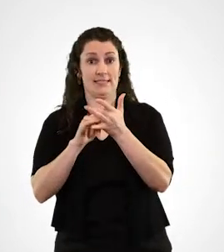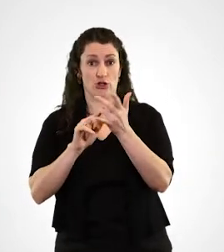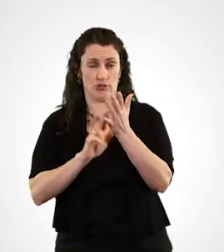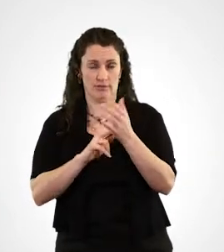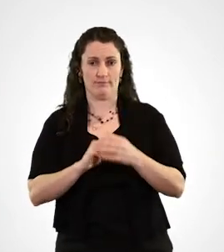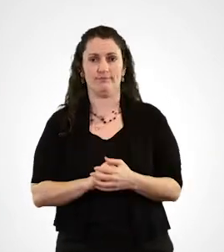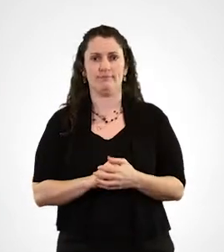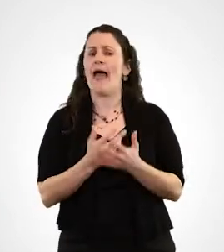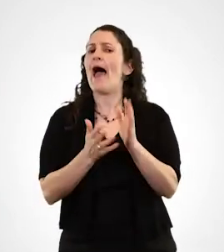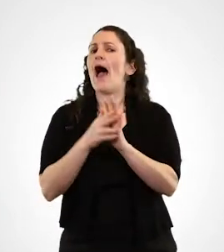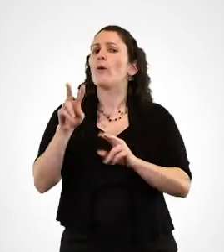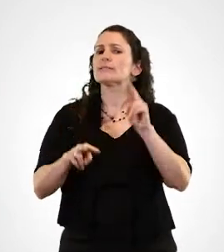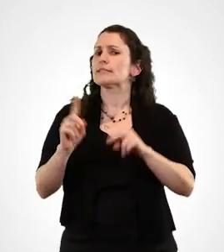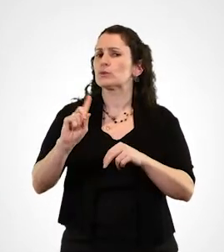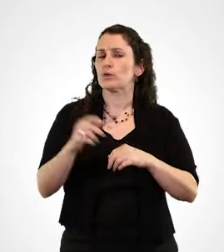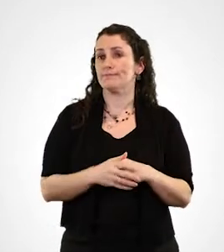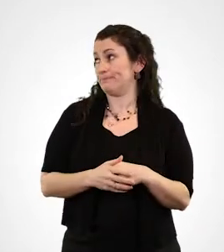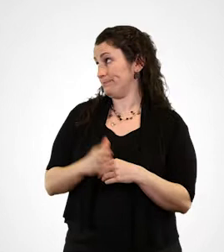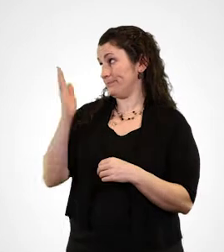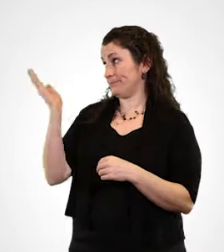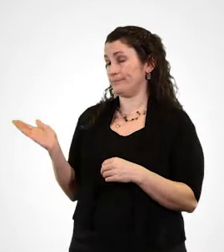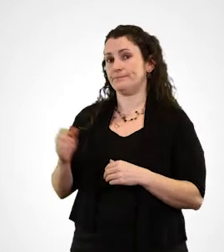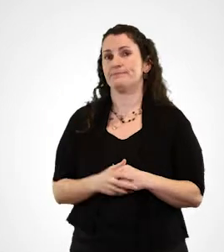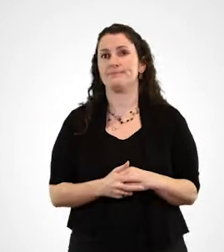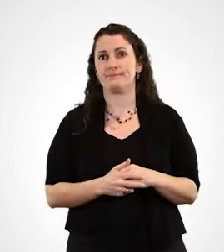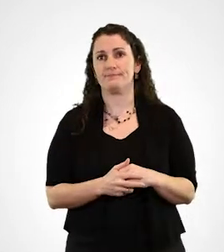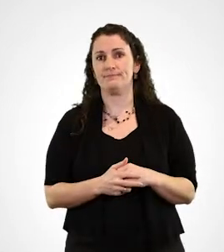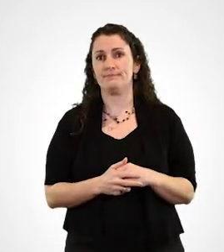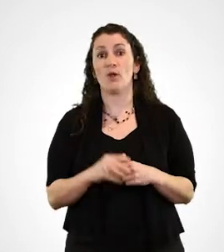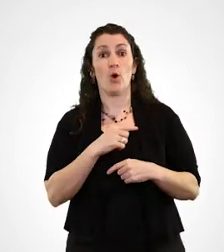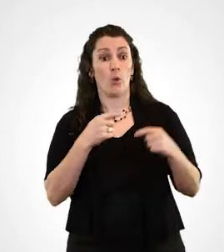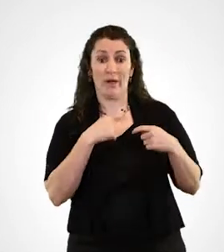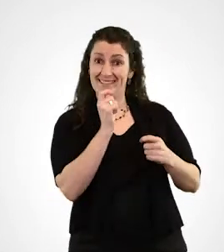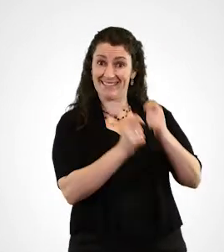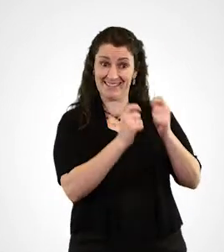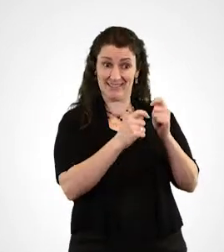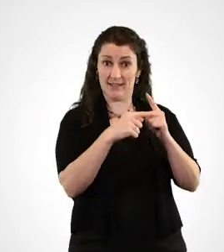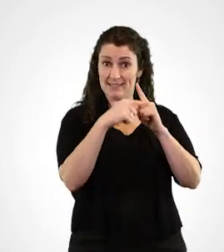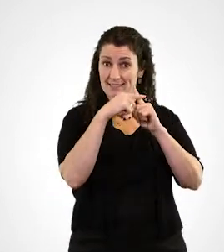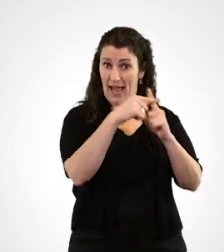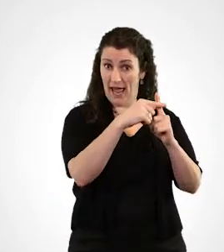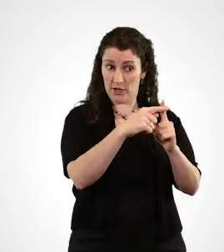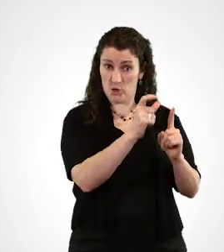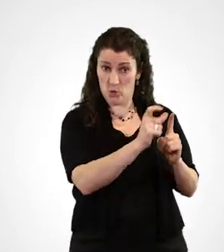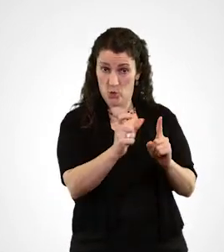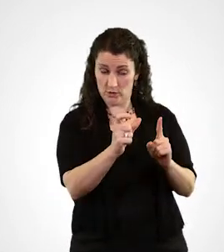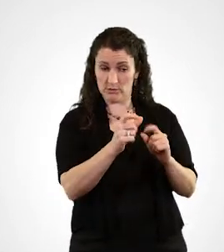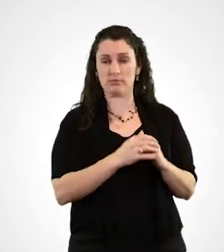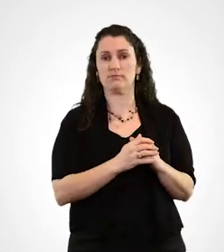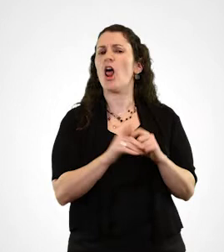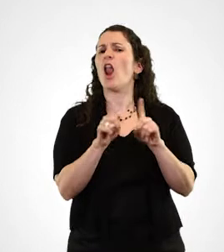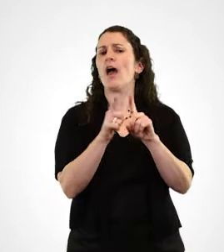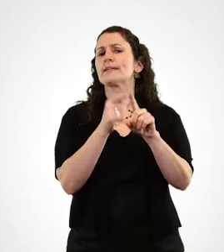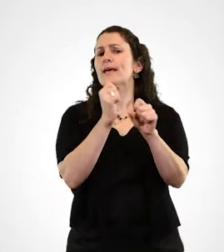are our assessment measures. We assess the target words in isolation. We basically use the